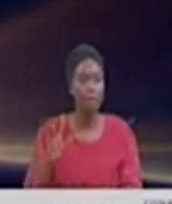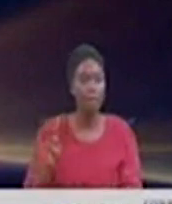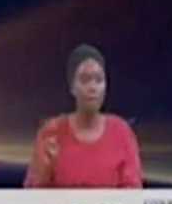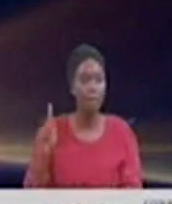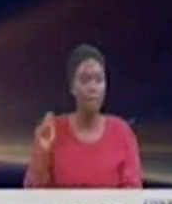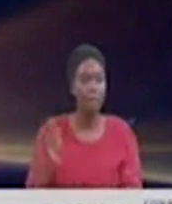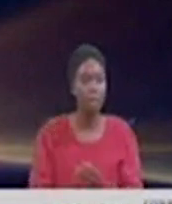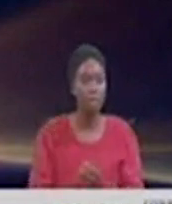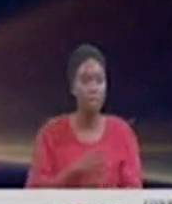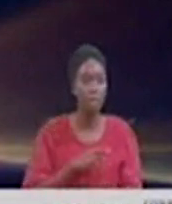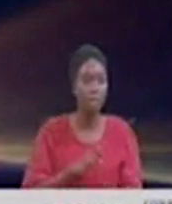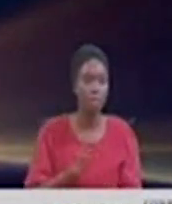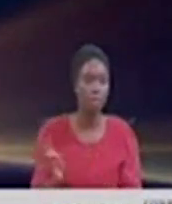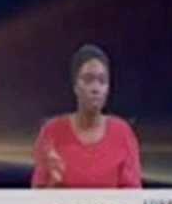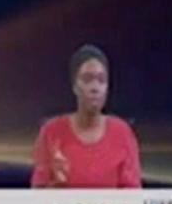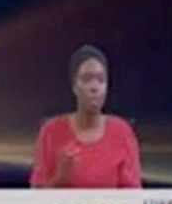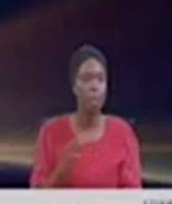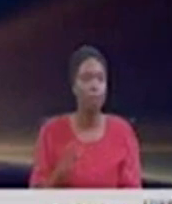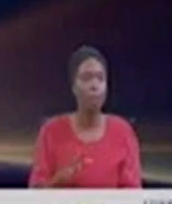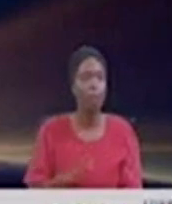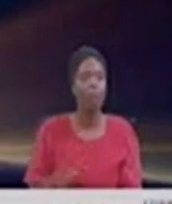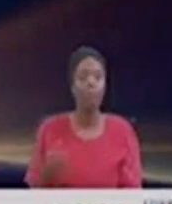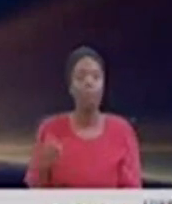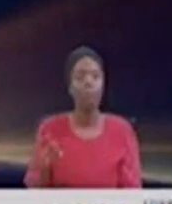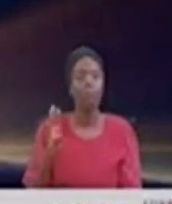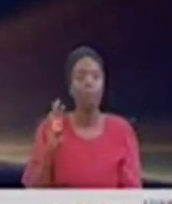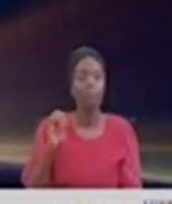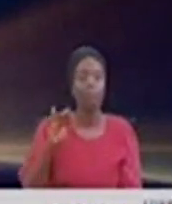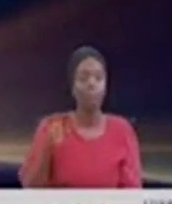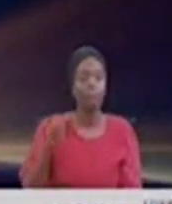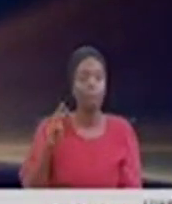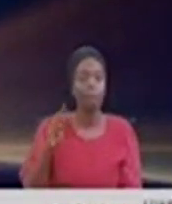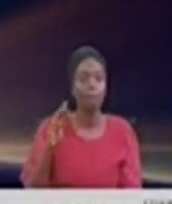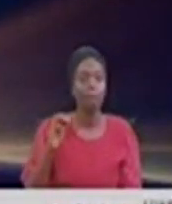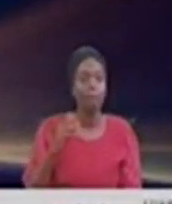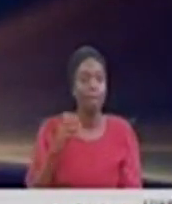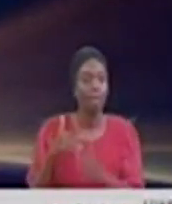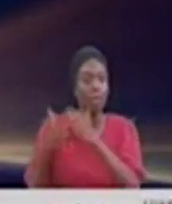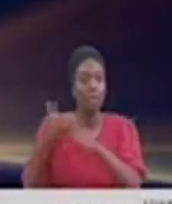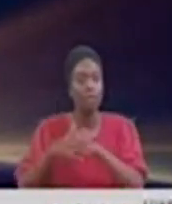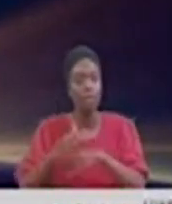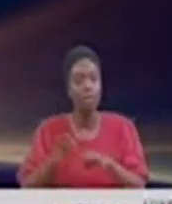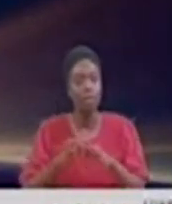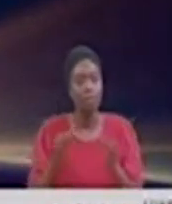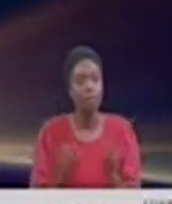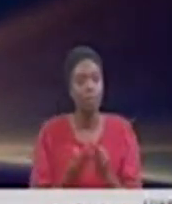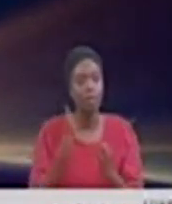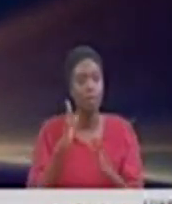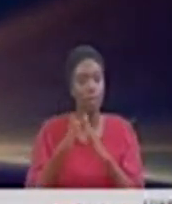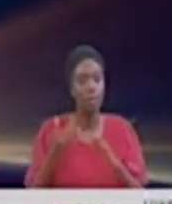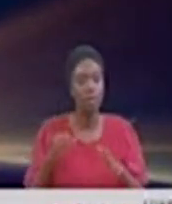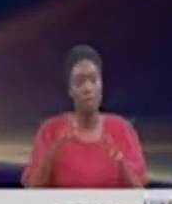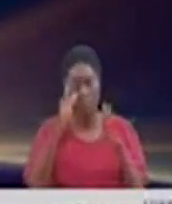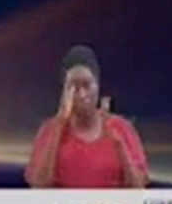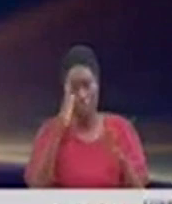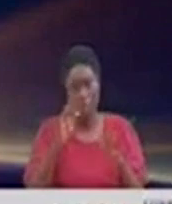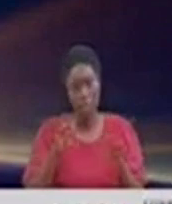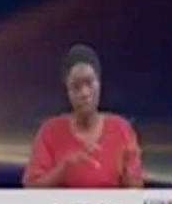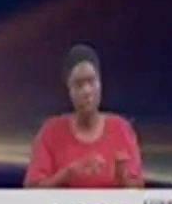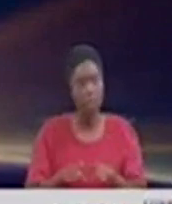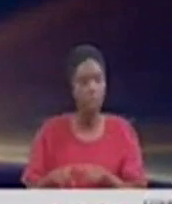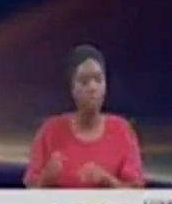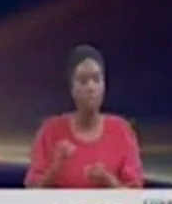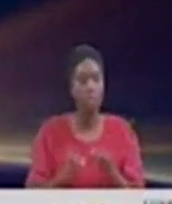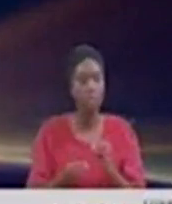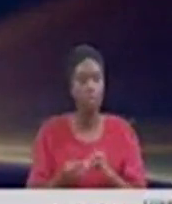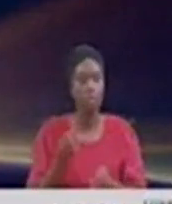32,200. Of the children of Benjamin, by their generations, after their families, by the house of their fathers,